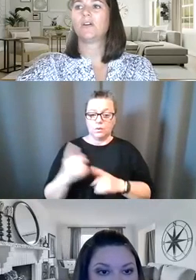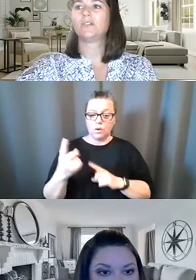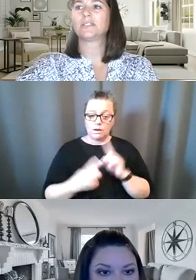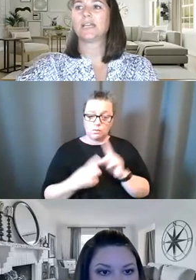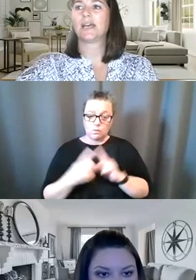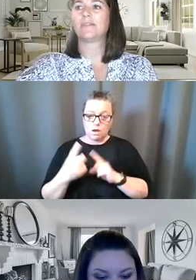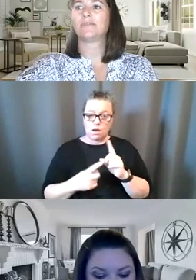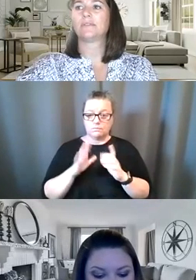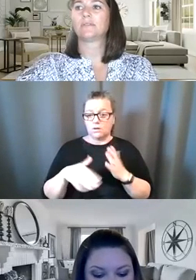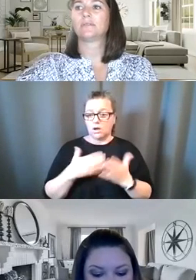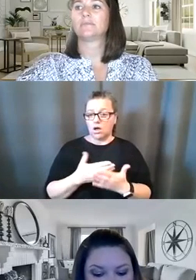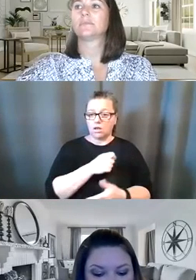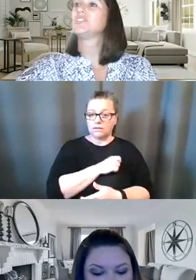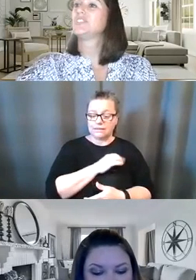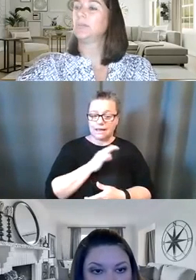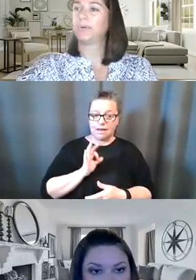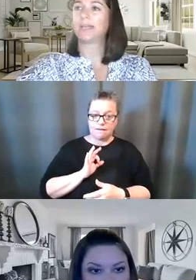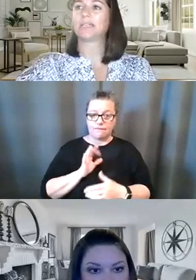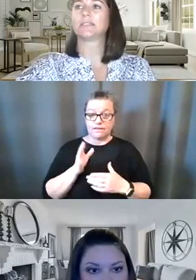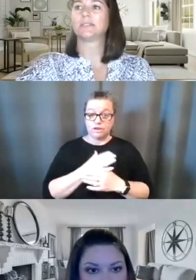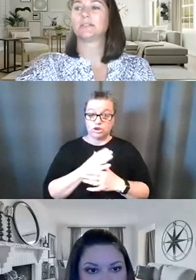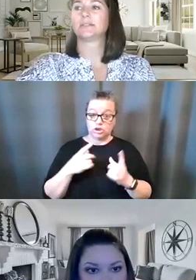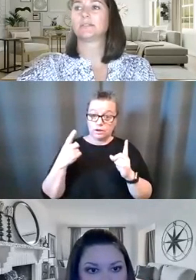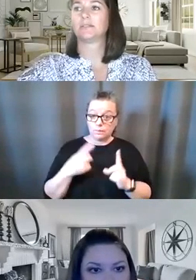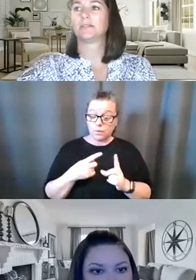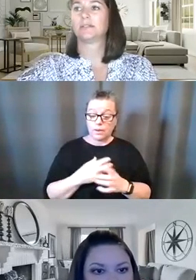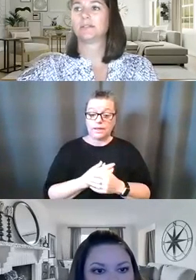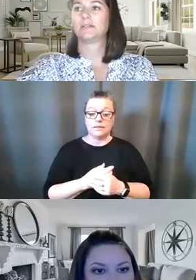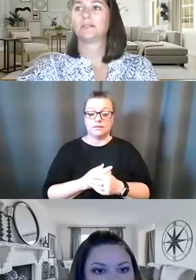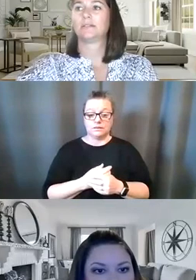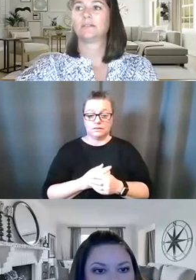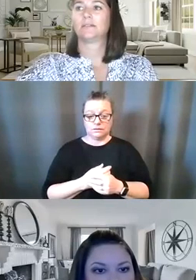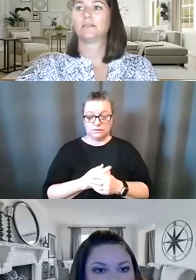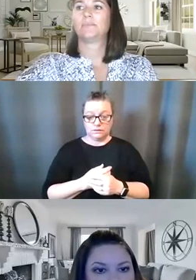one-on-ones, all staff, SharePoint,